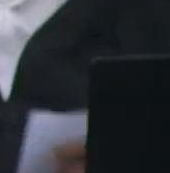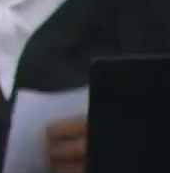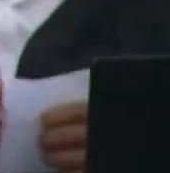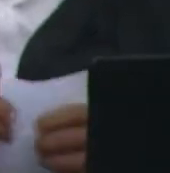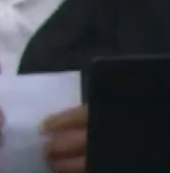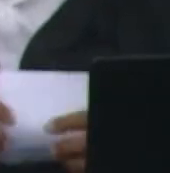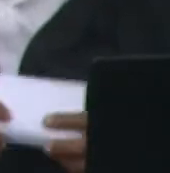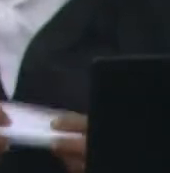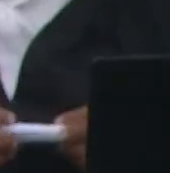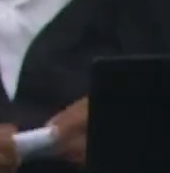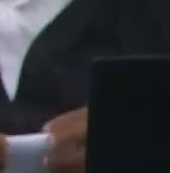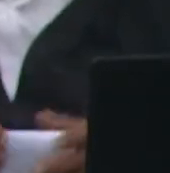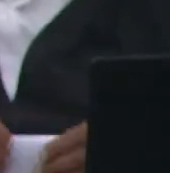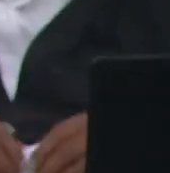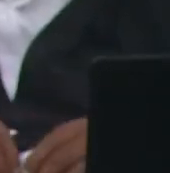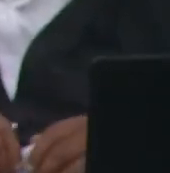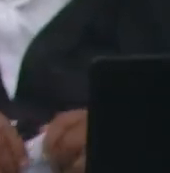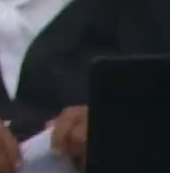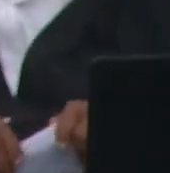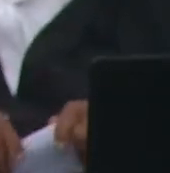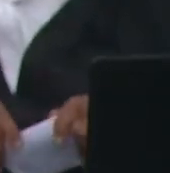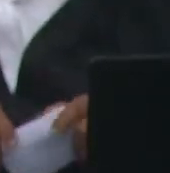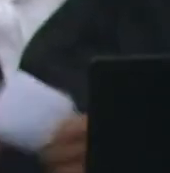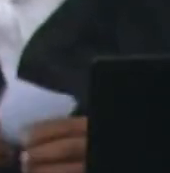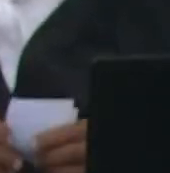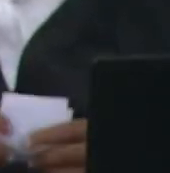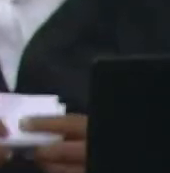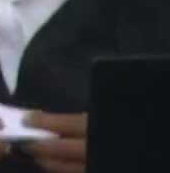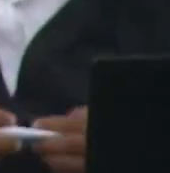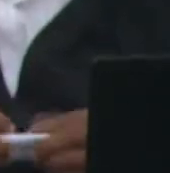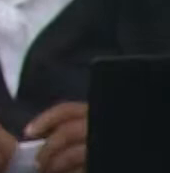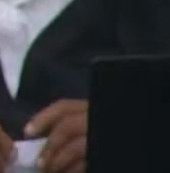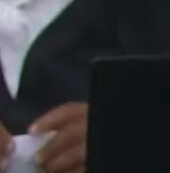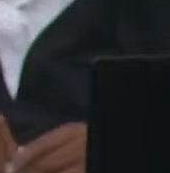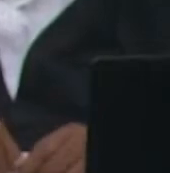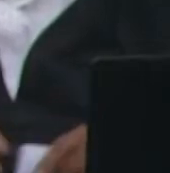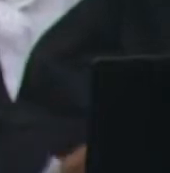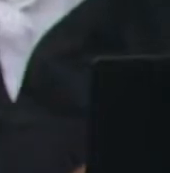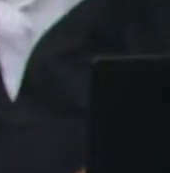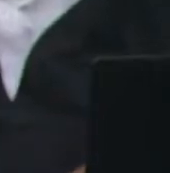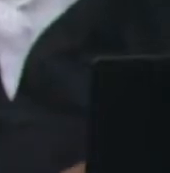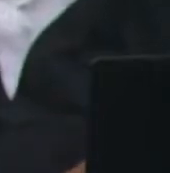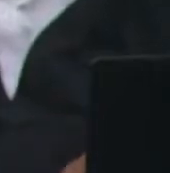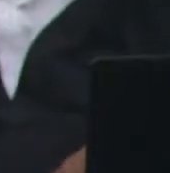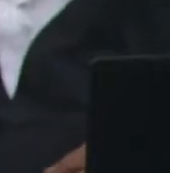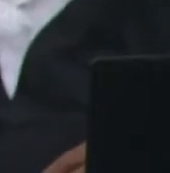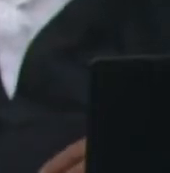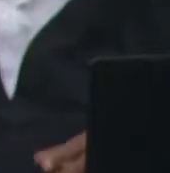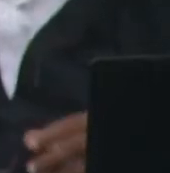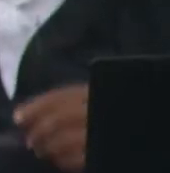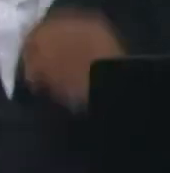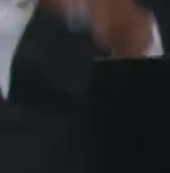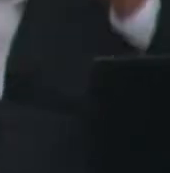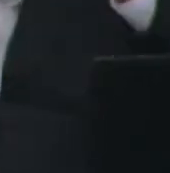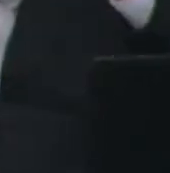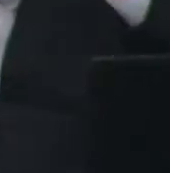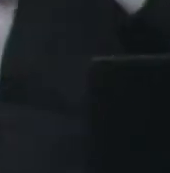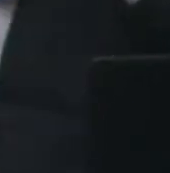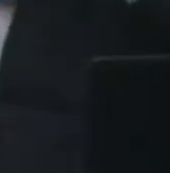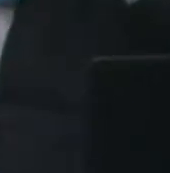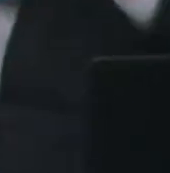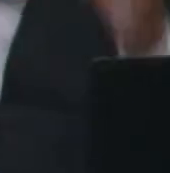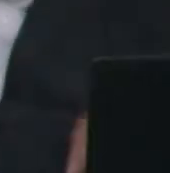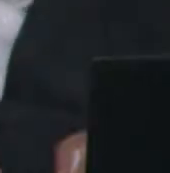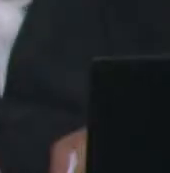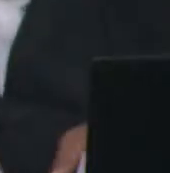damage, and the theft caused by state capture. We are therefore working to reposition